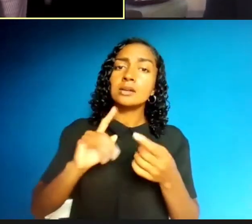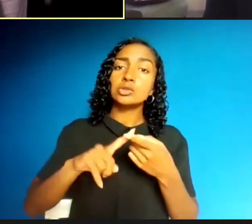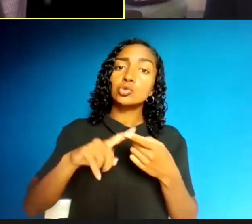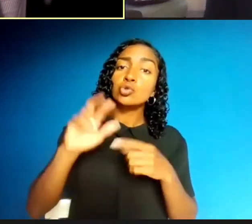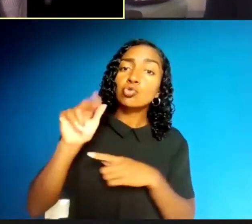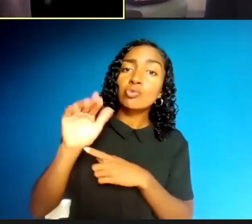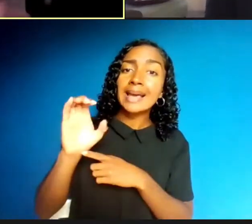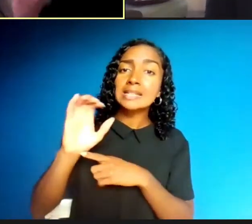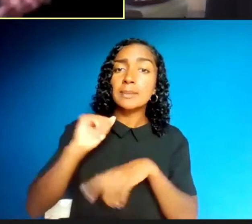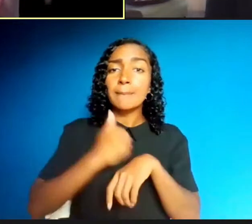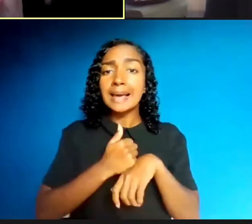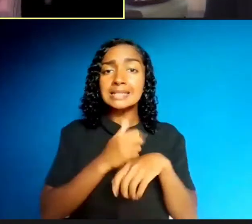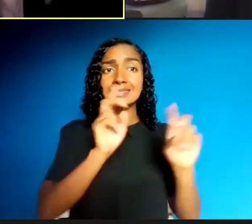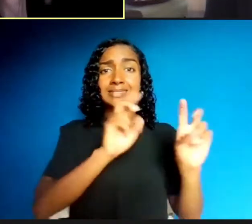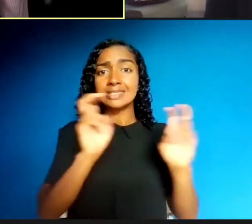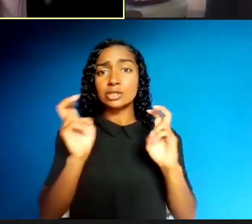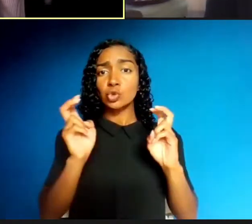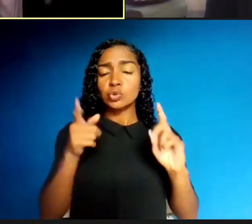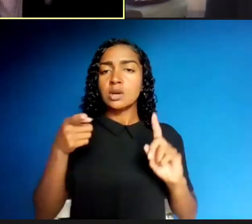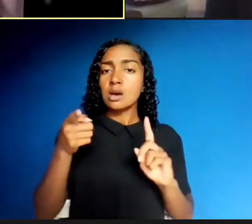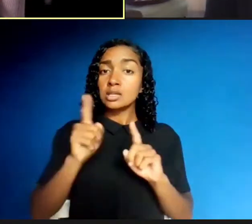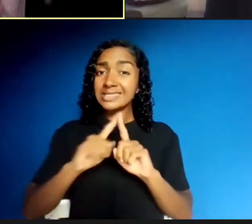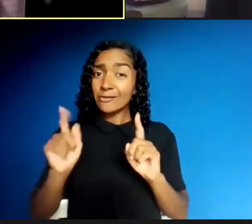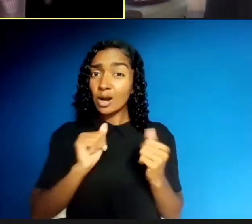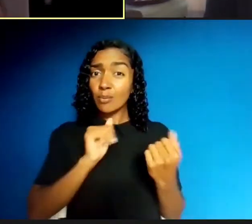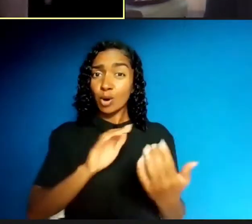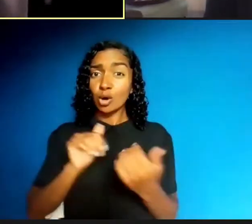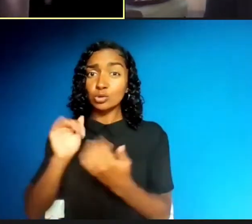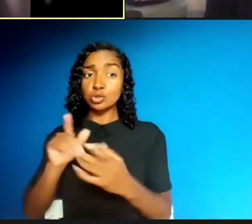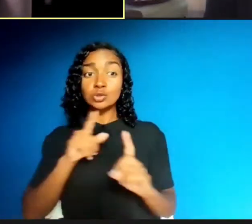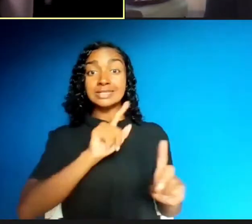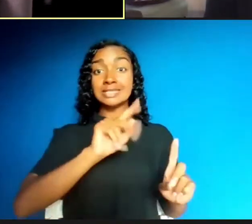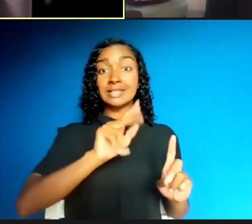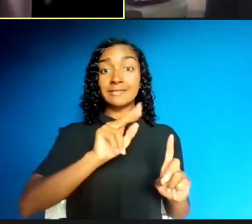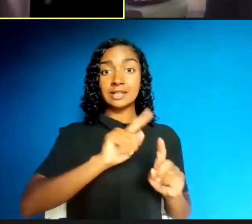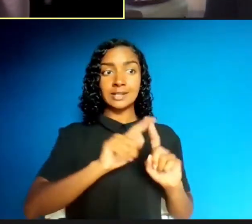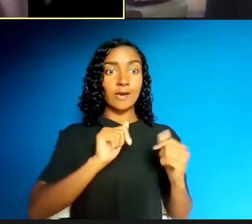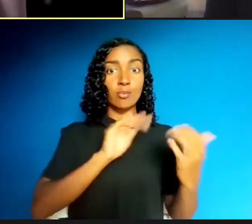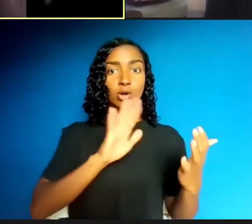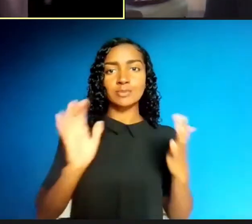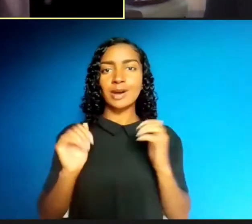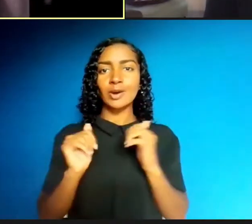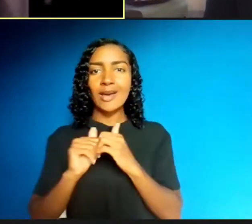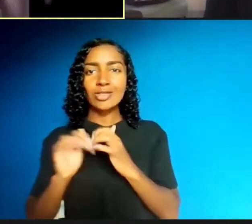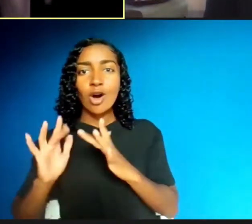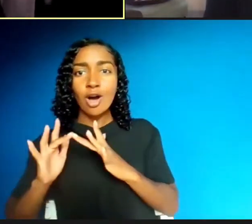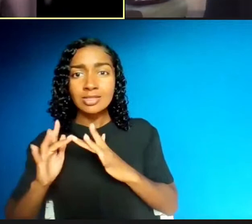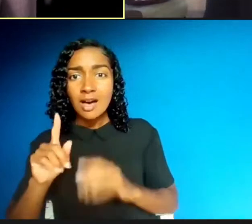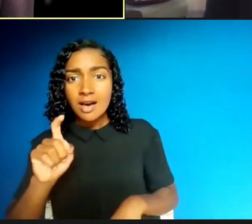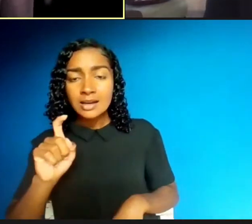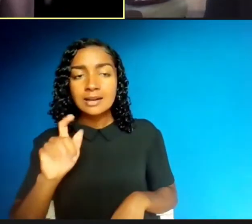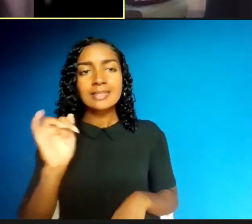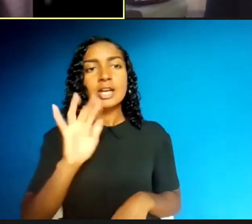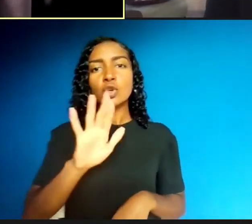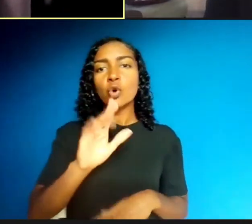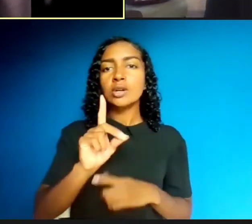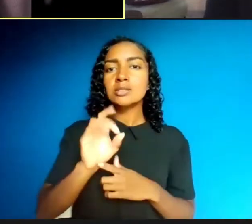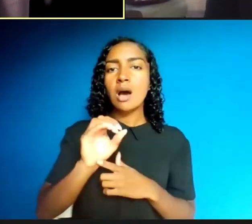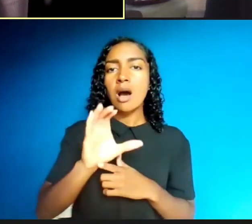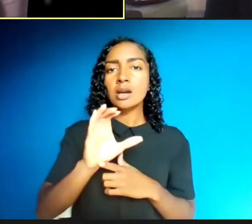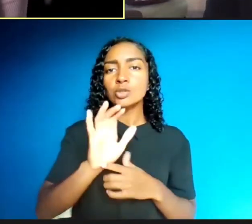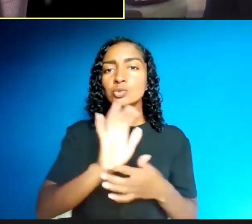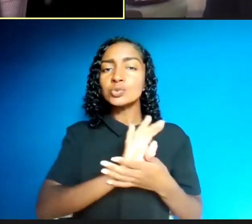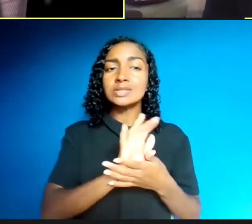issues, yeah, is there a different way that you approach it, like when you're on TV, or even doing your docu-series versus like, you know, when you're on social media doing